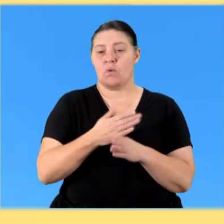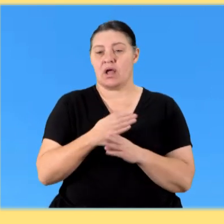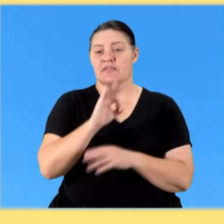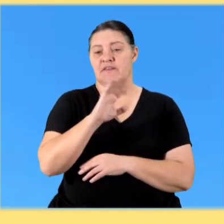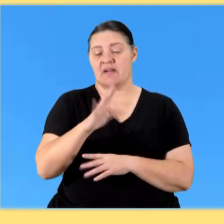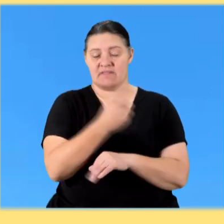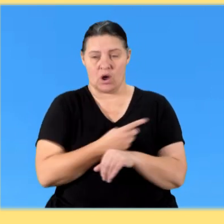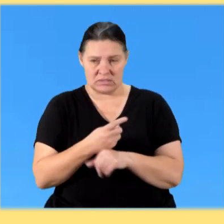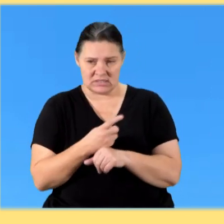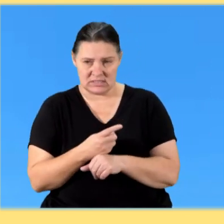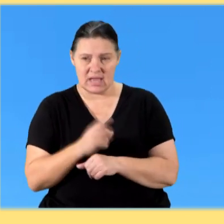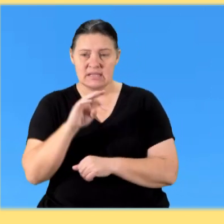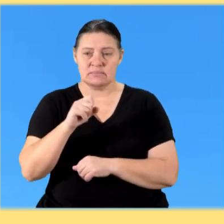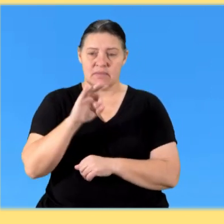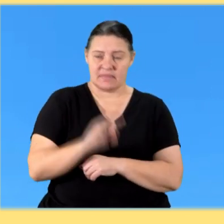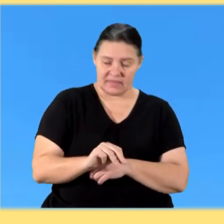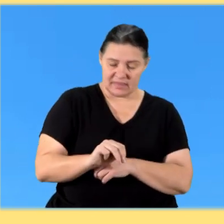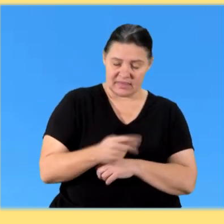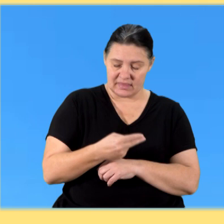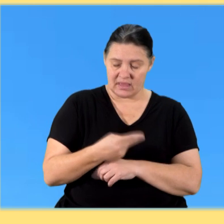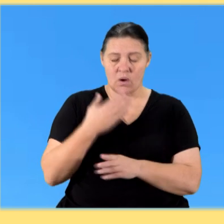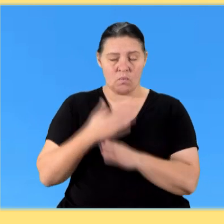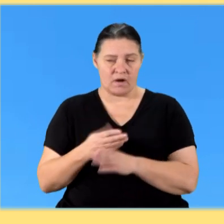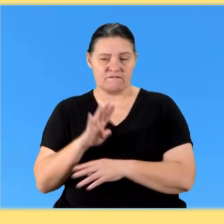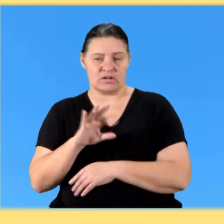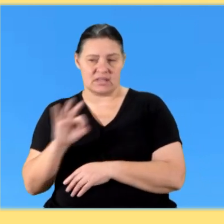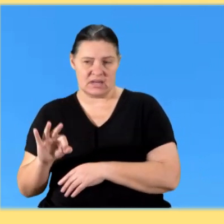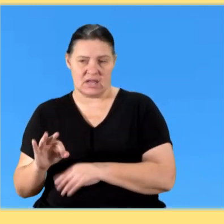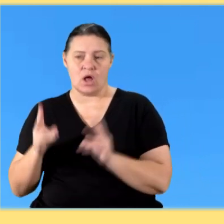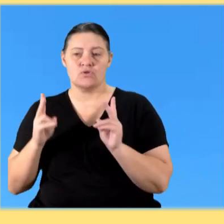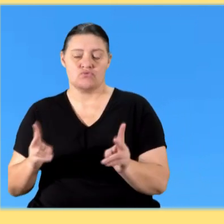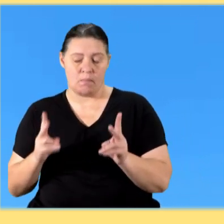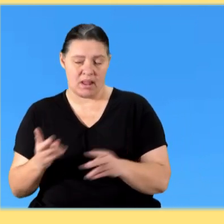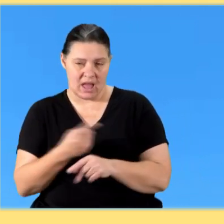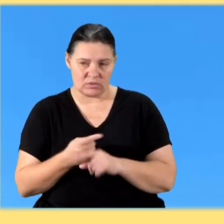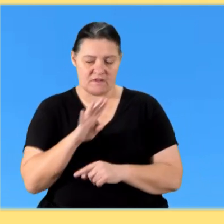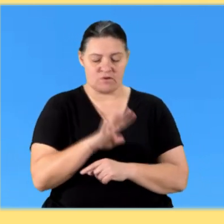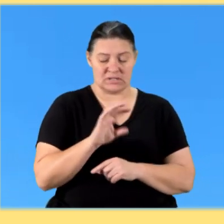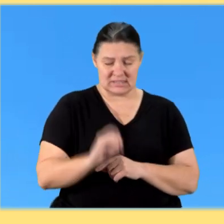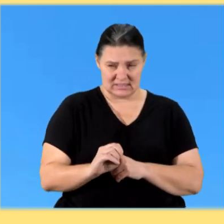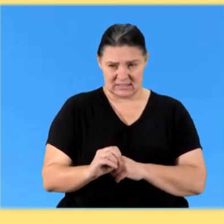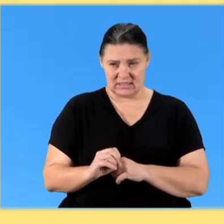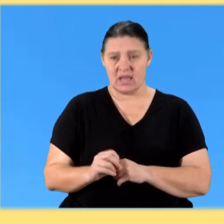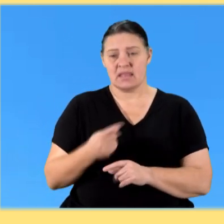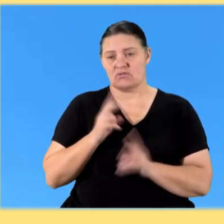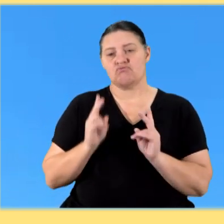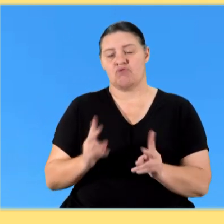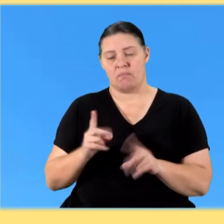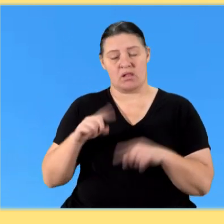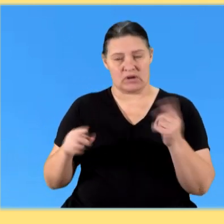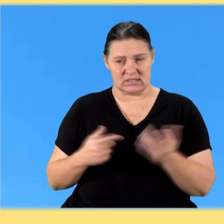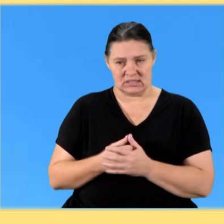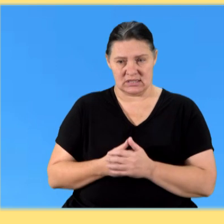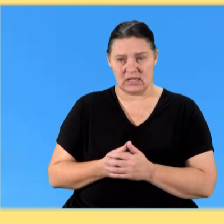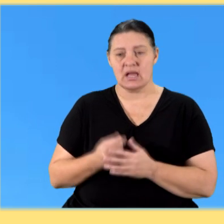35 hours, and Smith worked 43 hours. Normal hours, 40. That is where he gets the normal